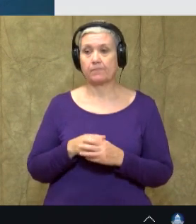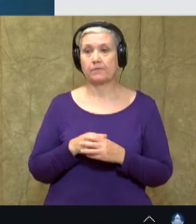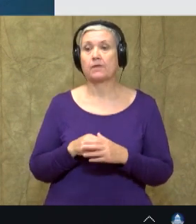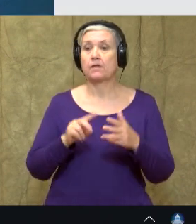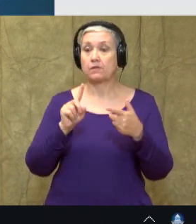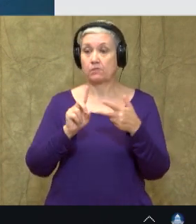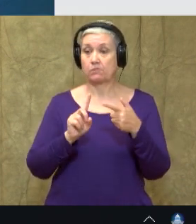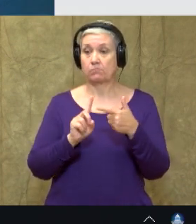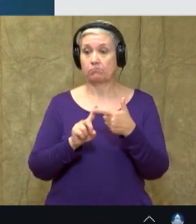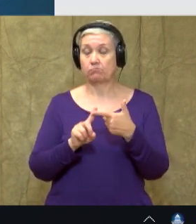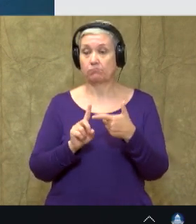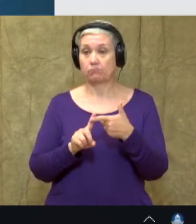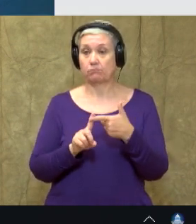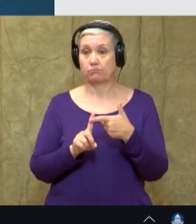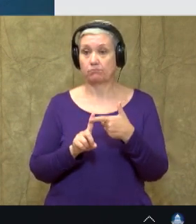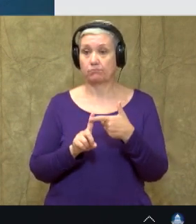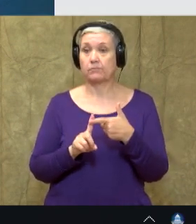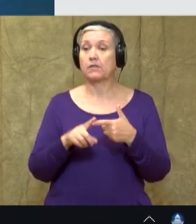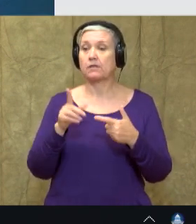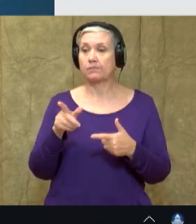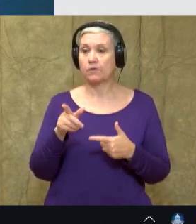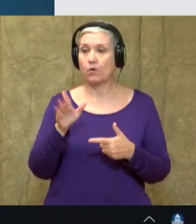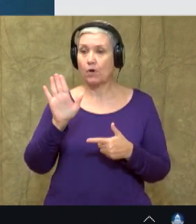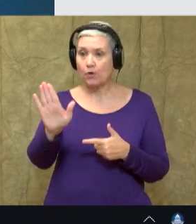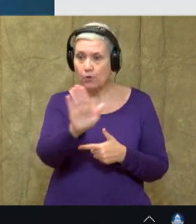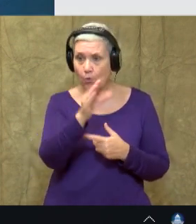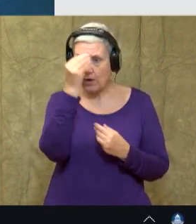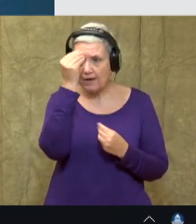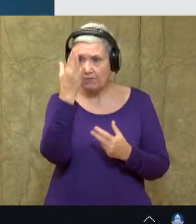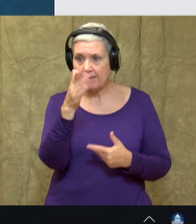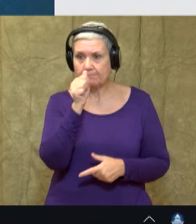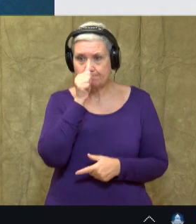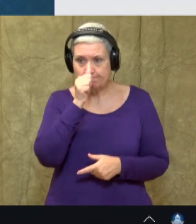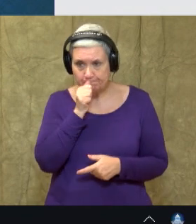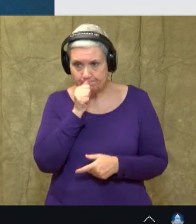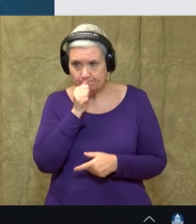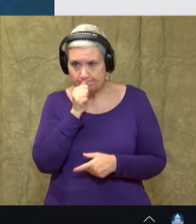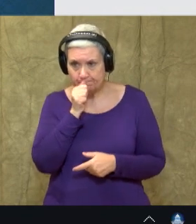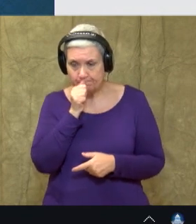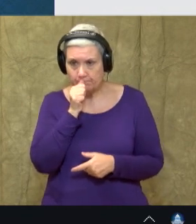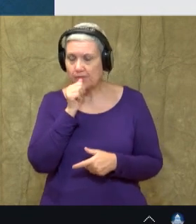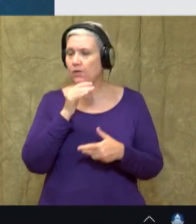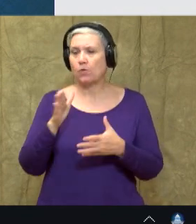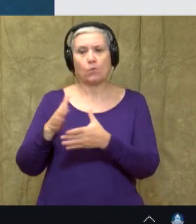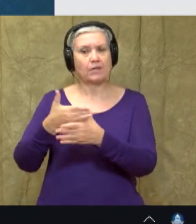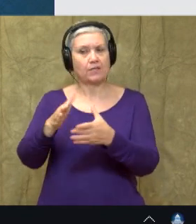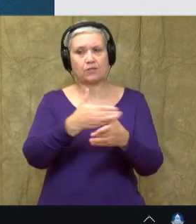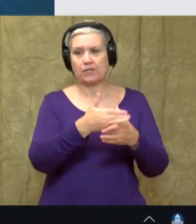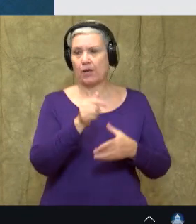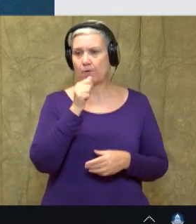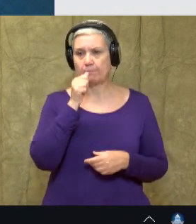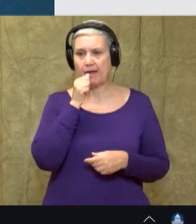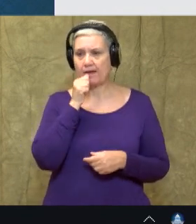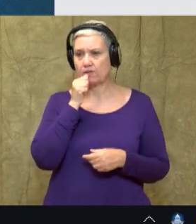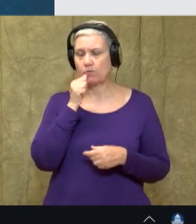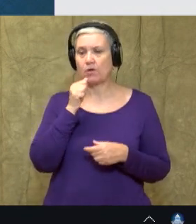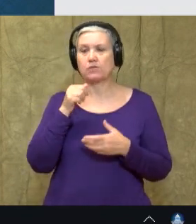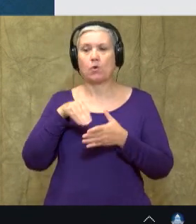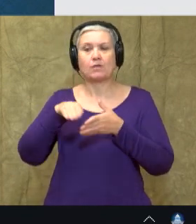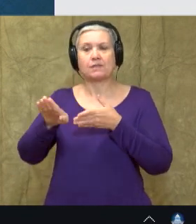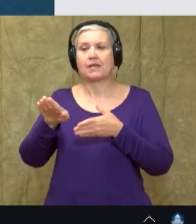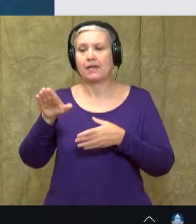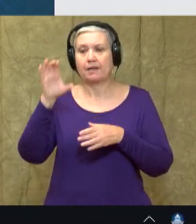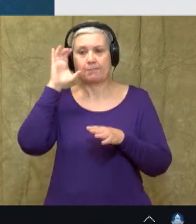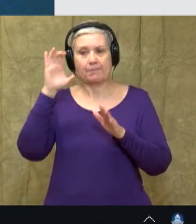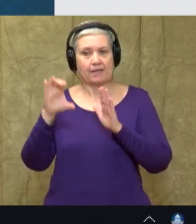Number two, keep information private. Remember, we talked about this before. You never want to give anyone your passwords or send pictures to